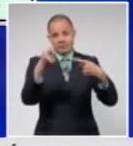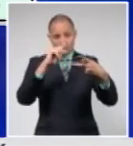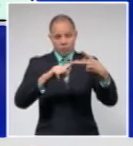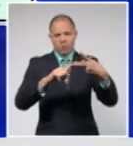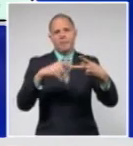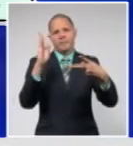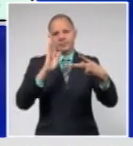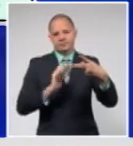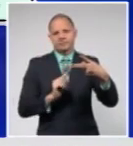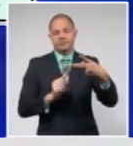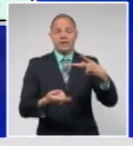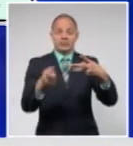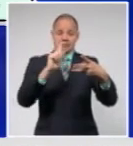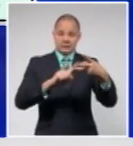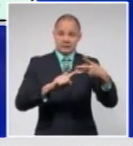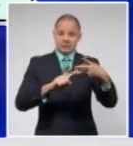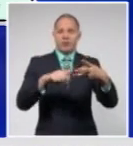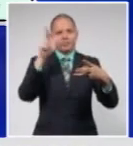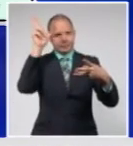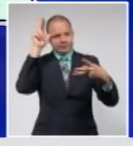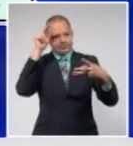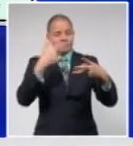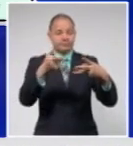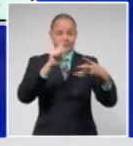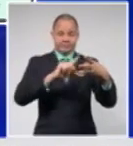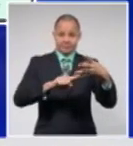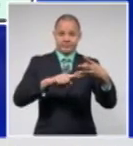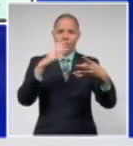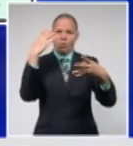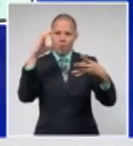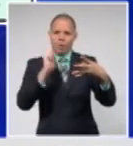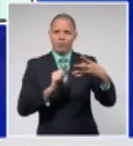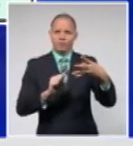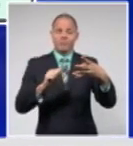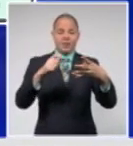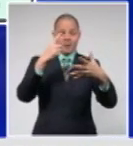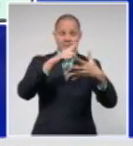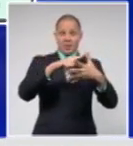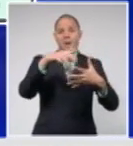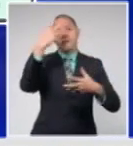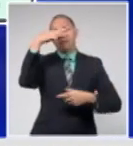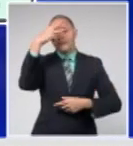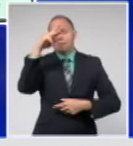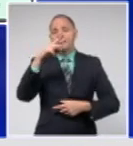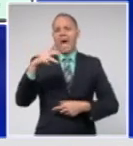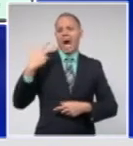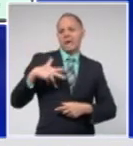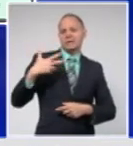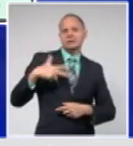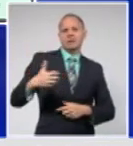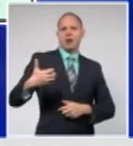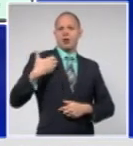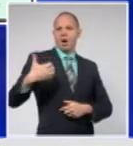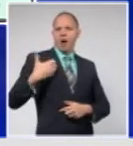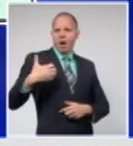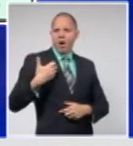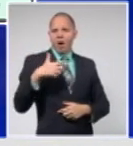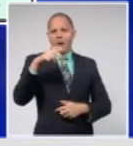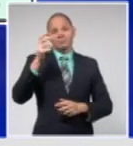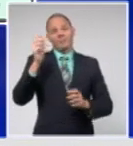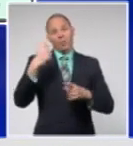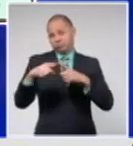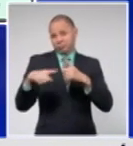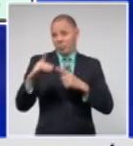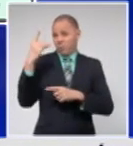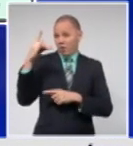10.66% and Ecuador 8.92%. As you can see at the bottom, Cuba occupies the 21st position in